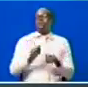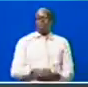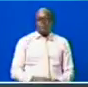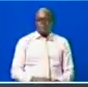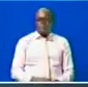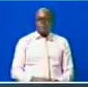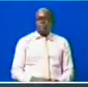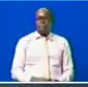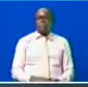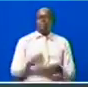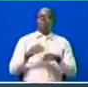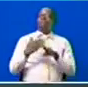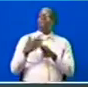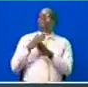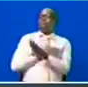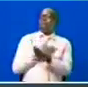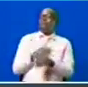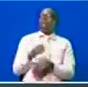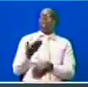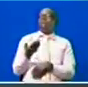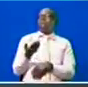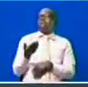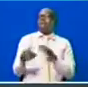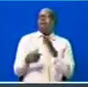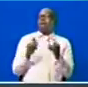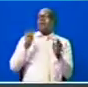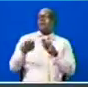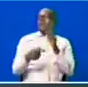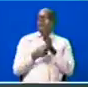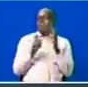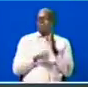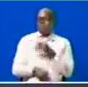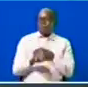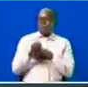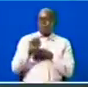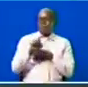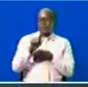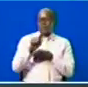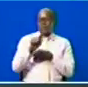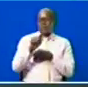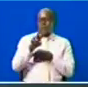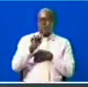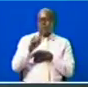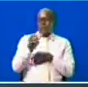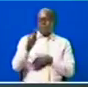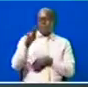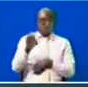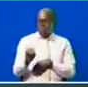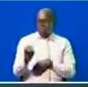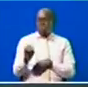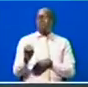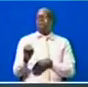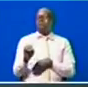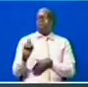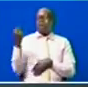It's important that I mention at this point that Swaziland is no longer called Swaziland, it's called Eswatini. So if you hear Harambee Stars are playing with